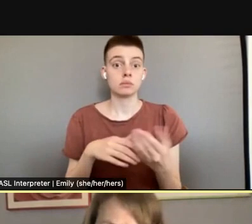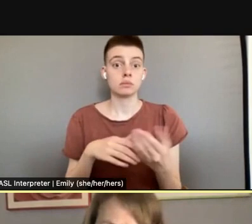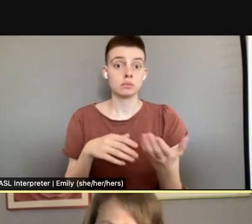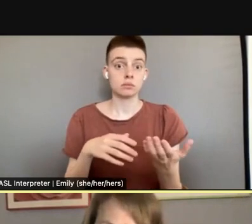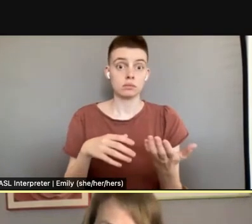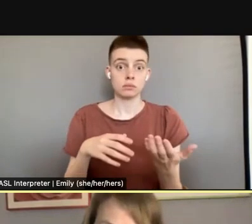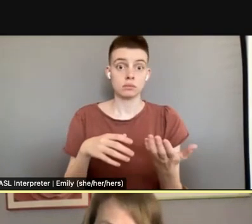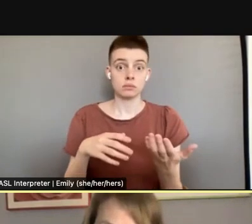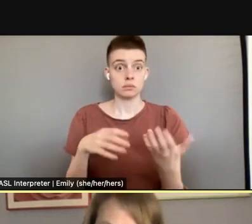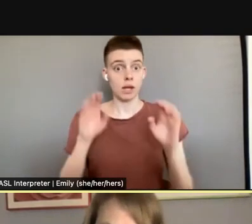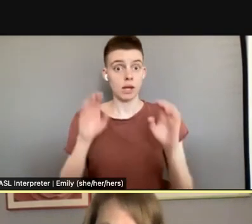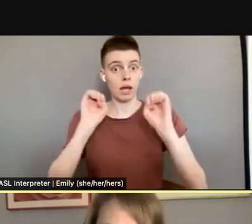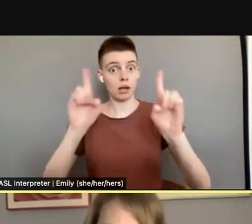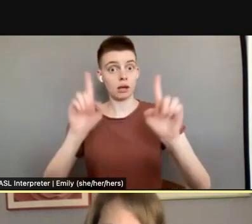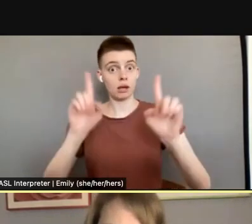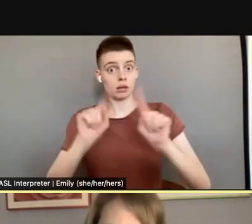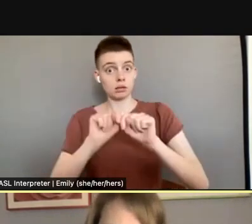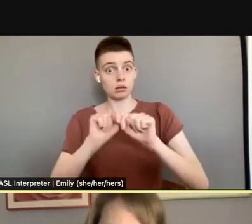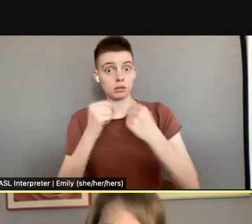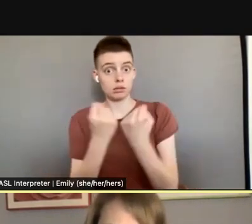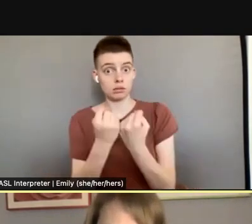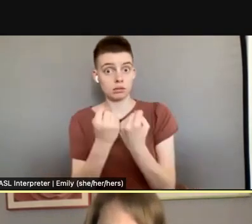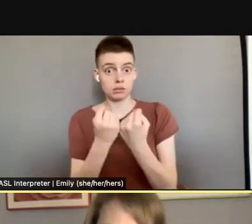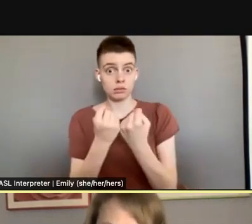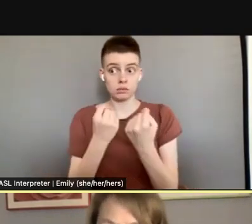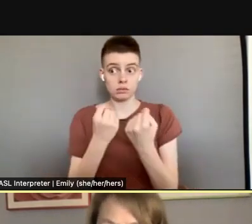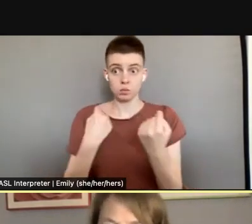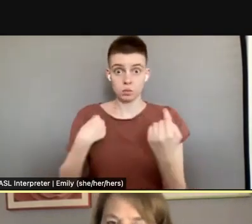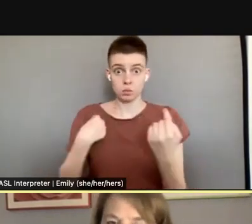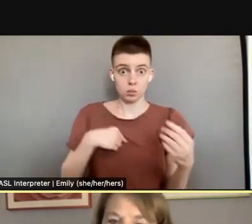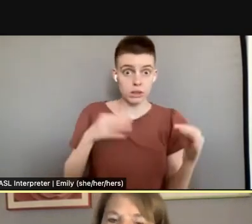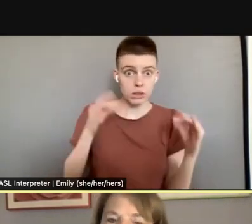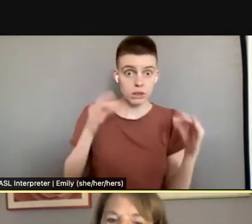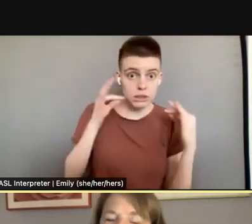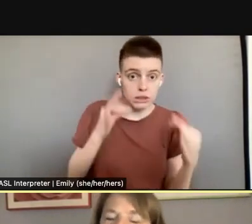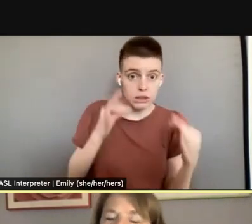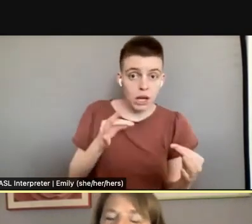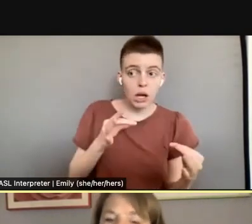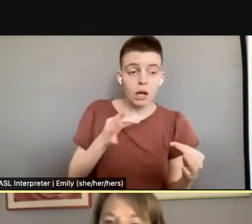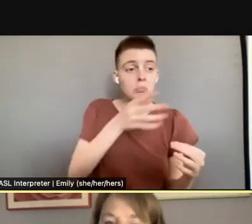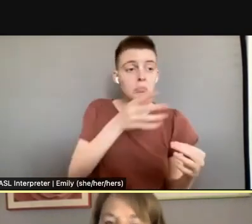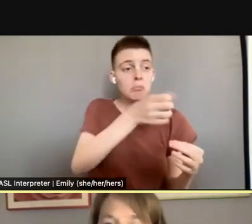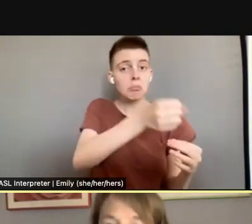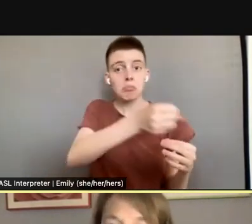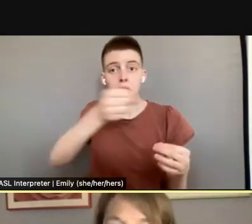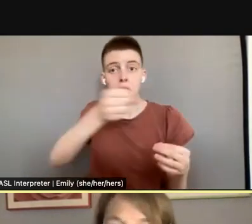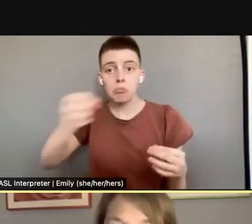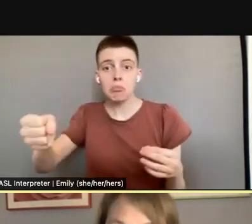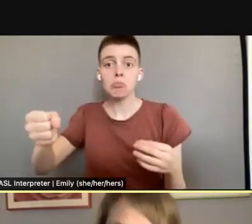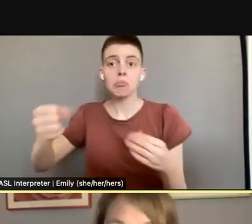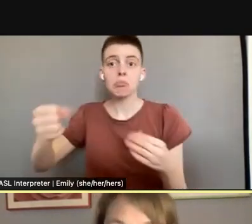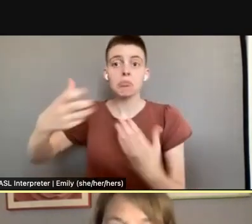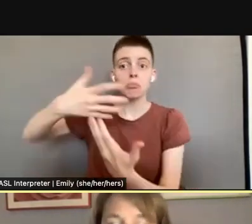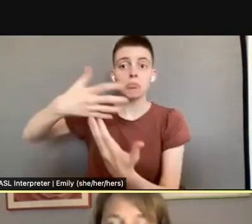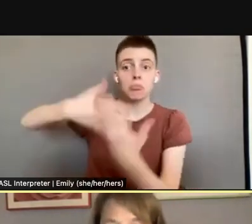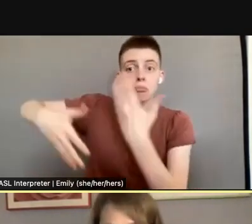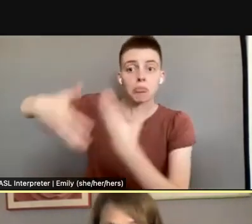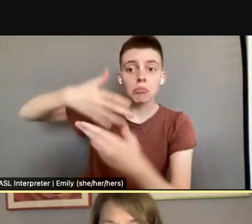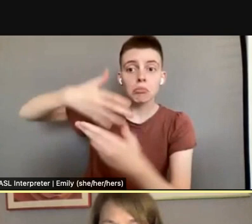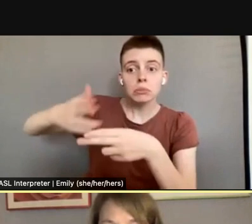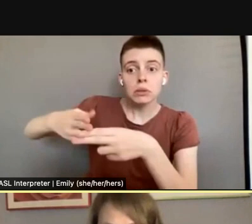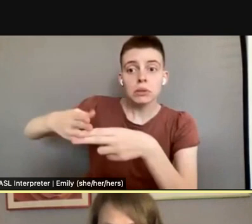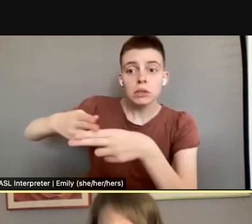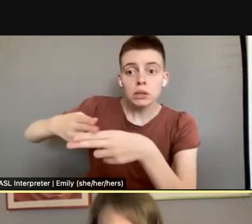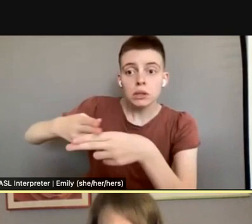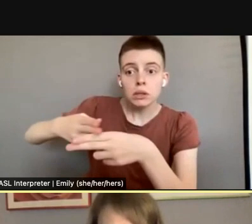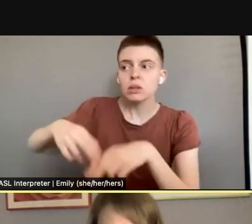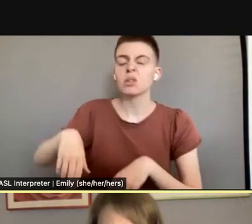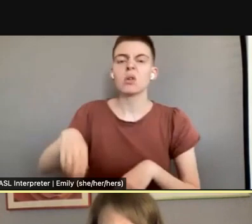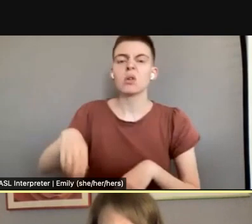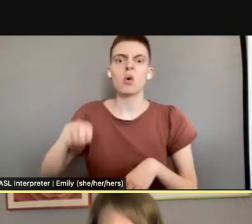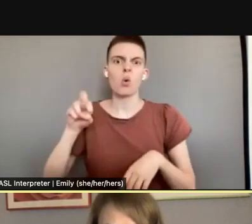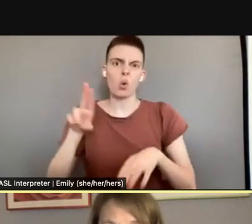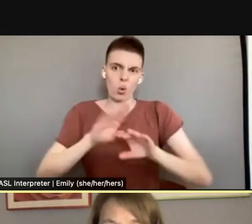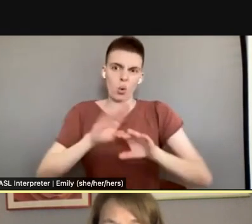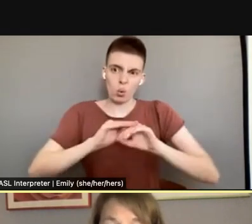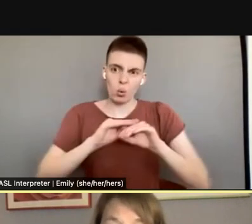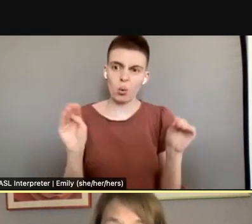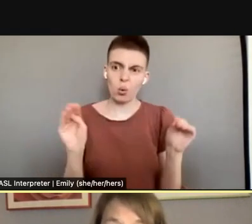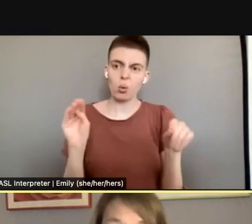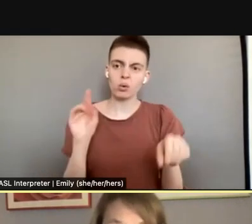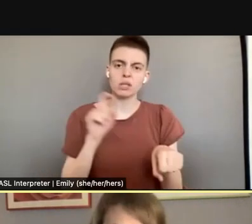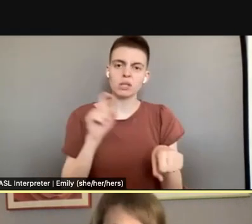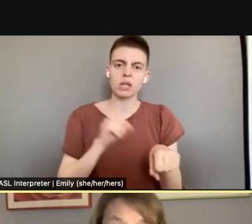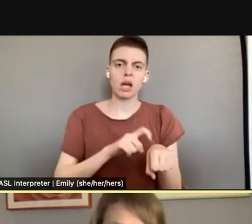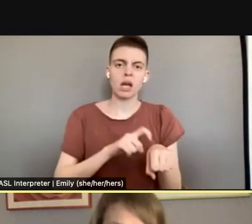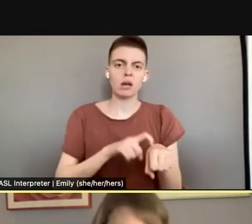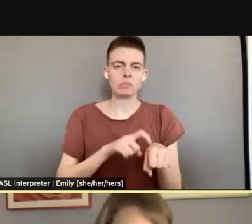child spends some time outside of their special ed classroom or whether they spend no time in a special ed classroom, it